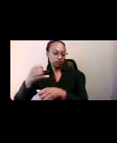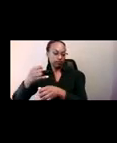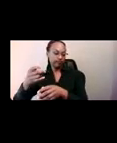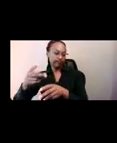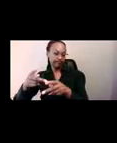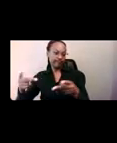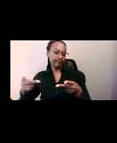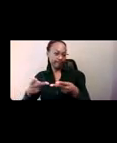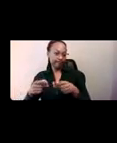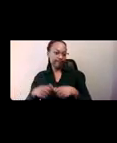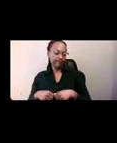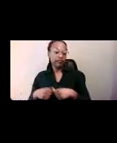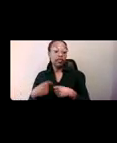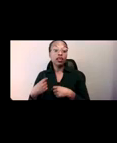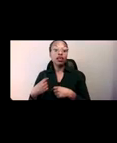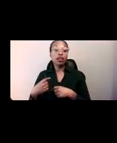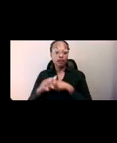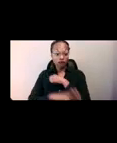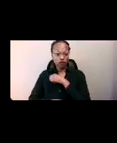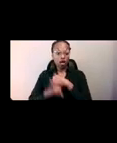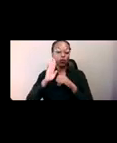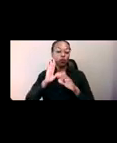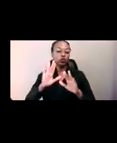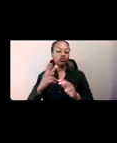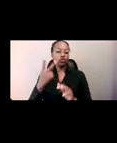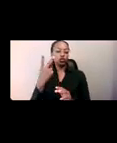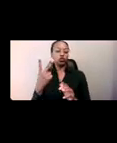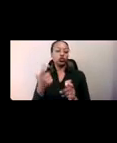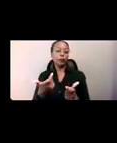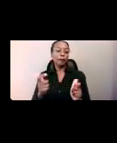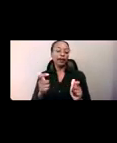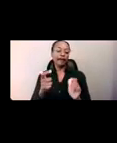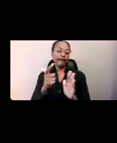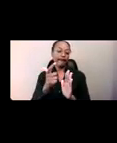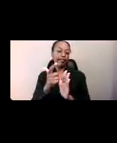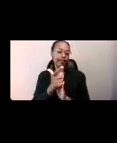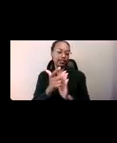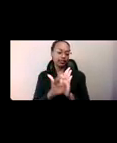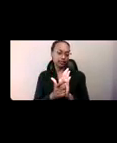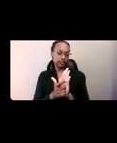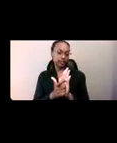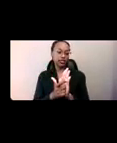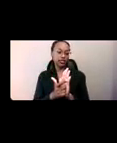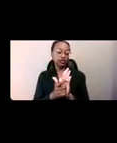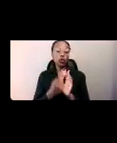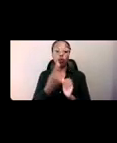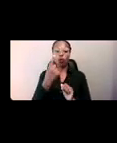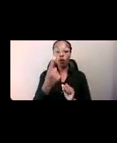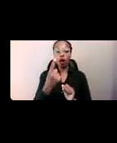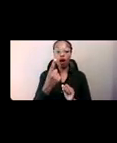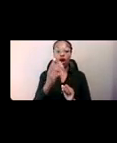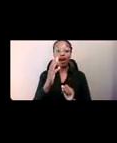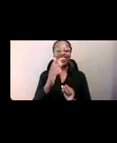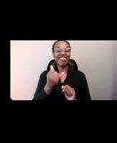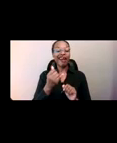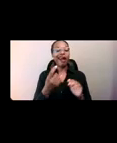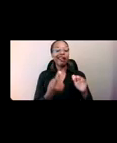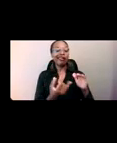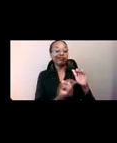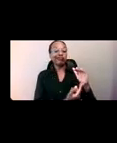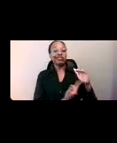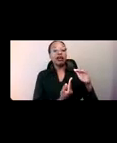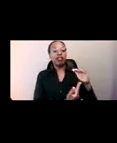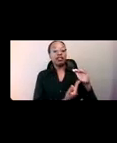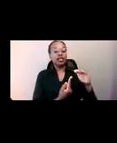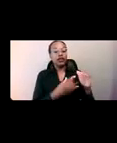of legislation alongside our coalition partners, one that will end the inhumane practice of solitary confinement at the